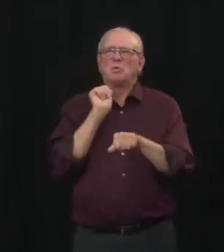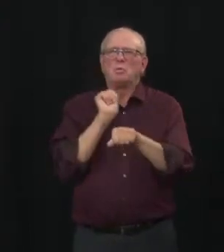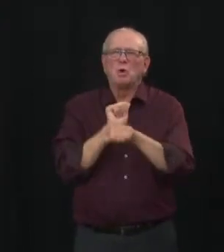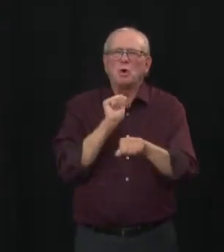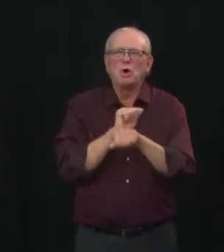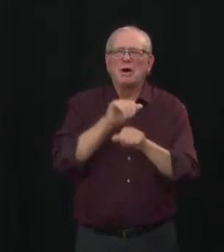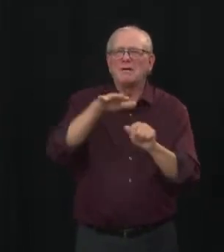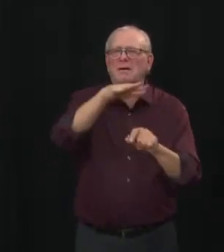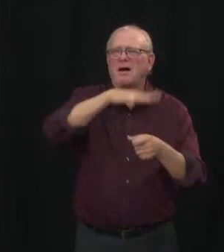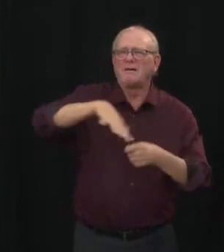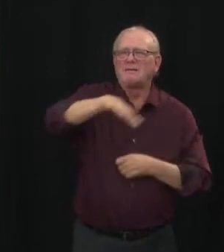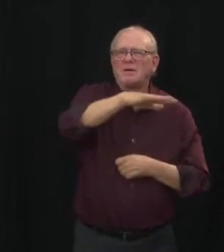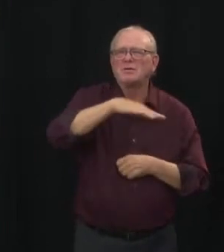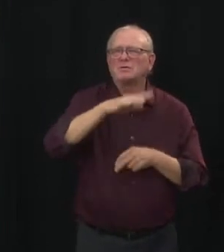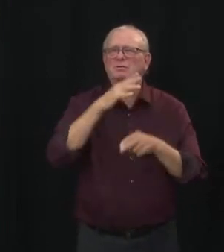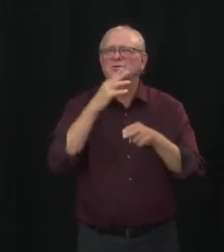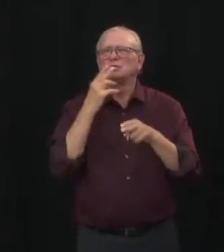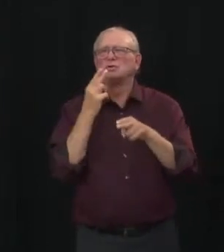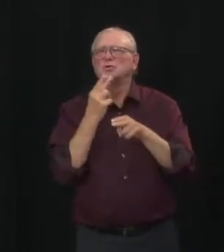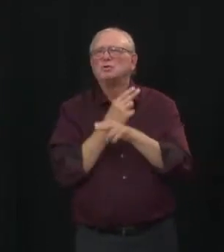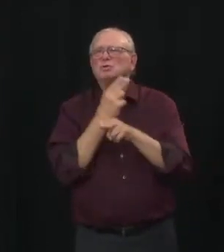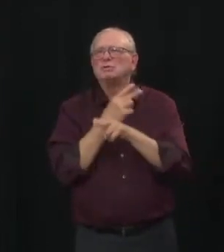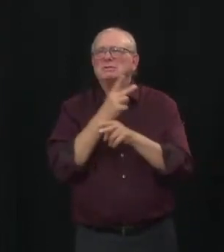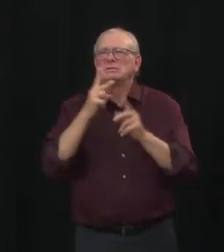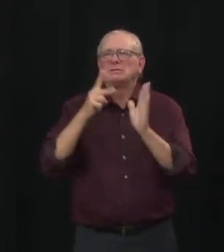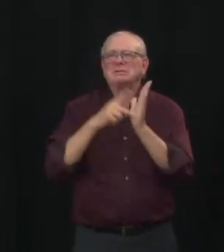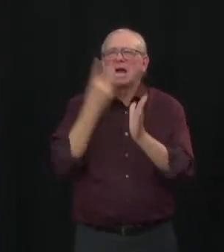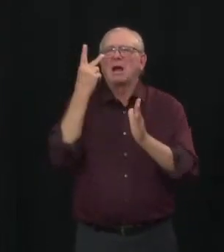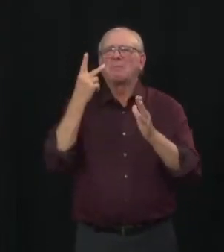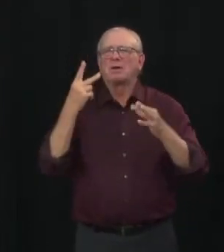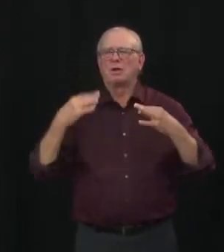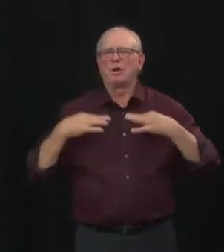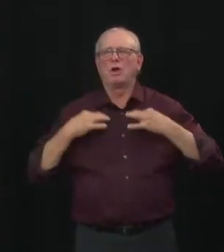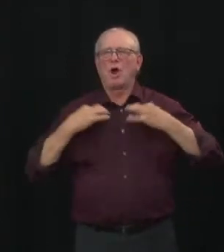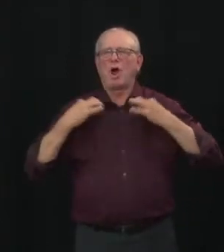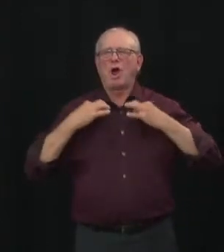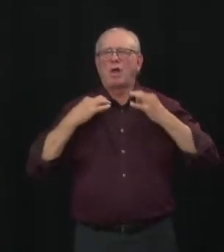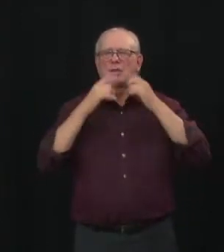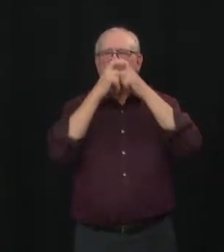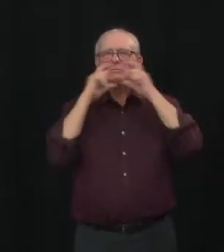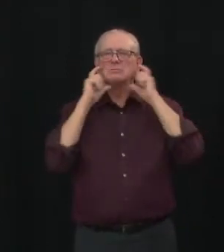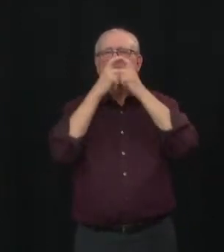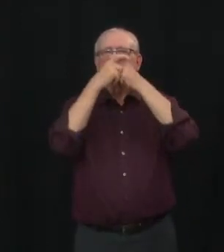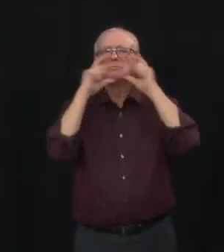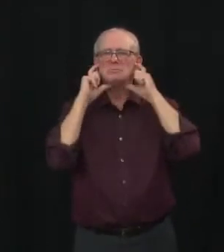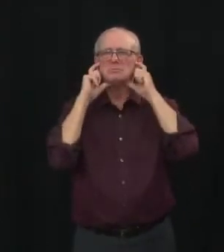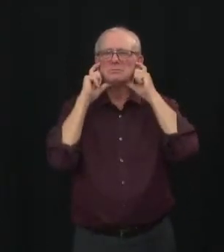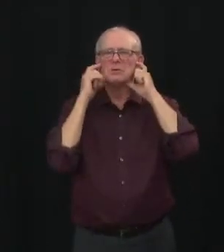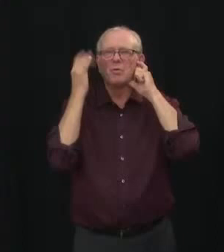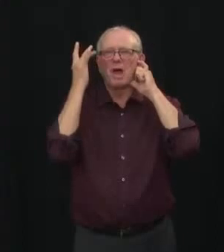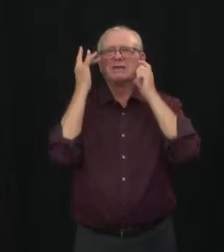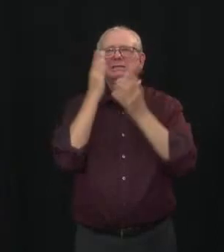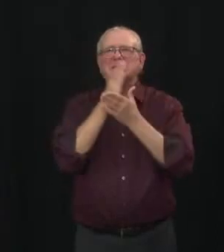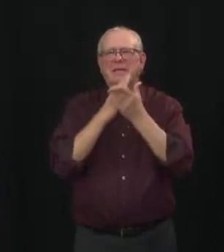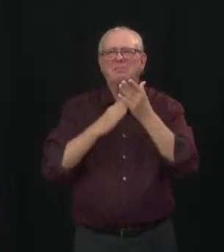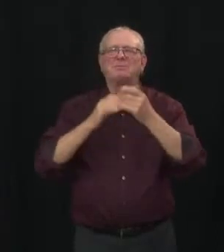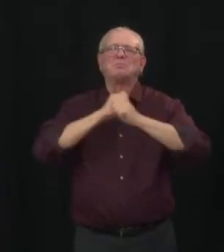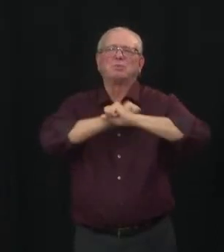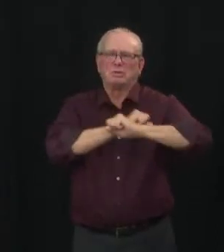I wear a double cloth mask, again, because it provides some protection. And so using the appropriate level of